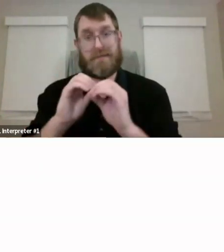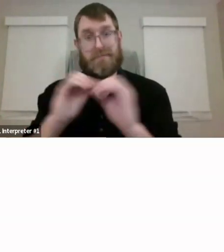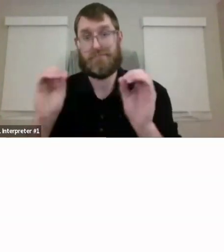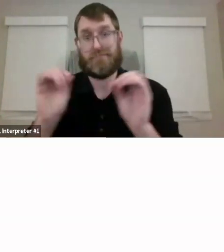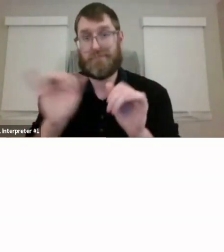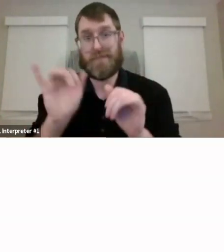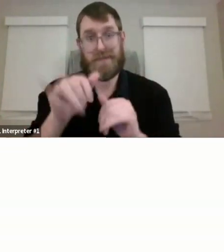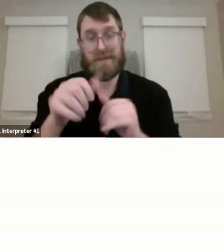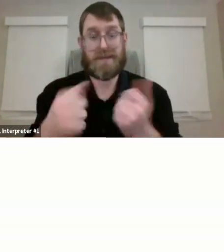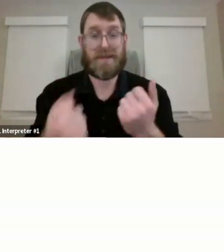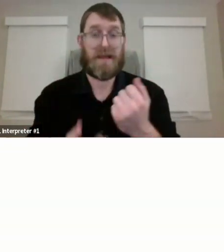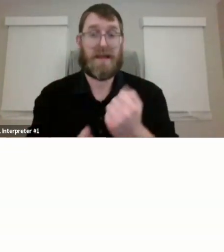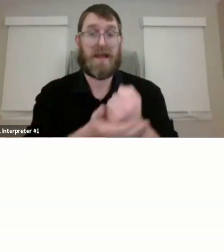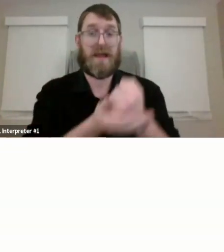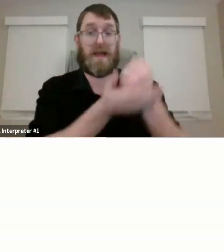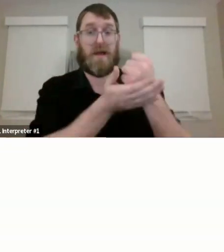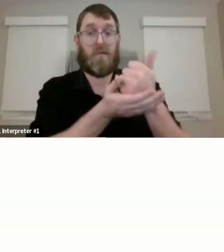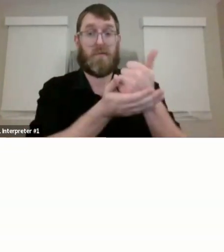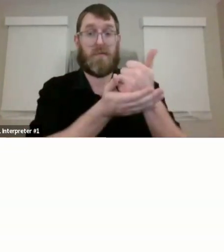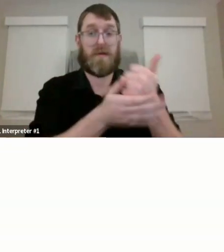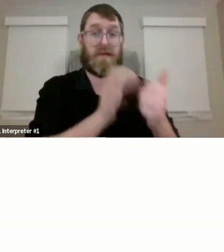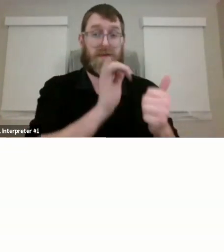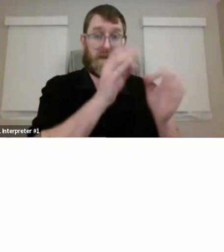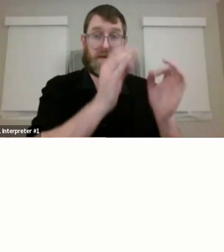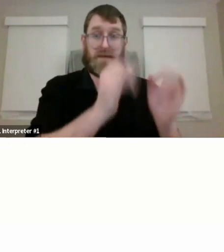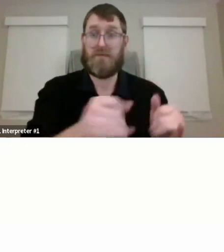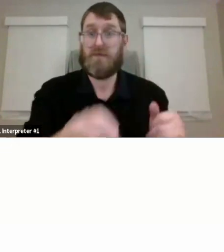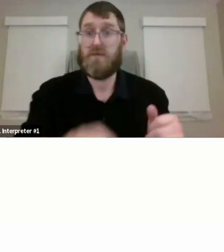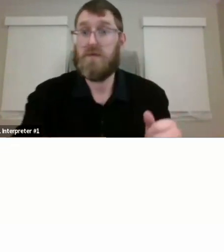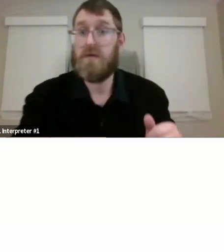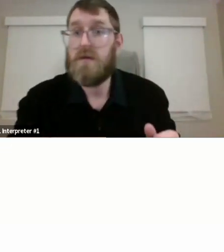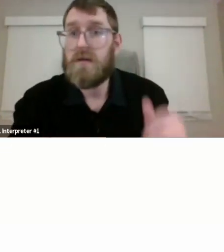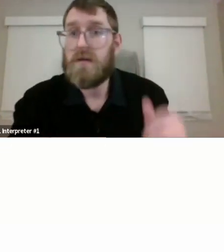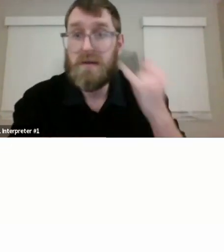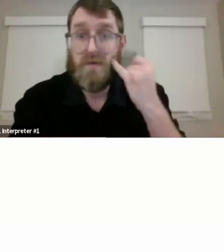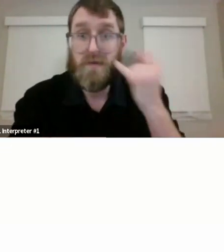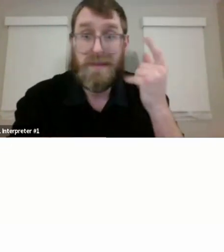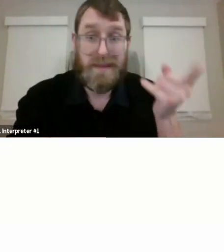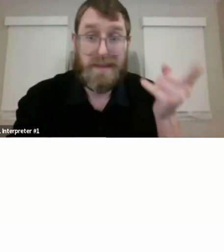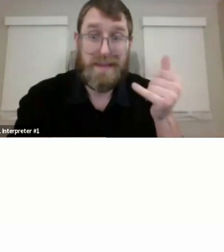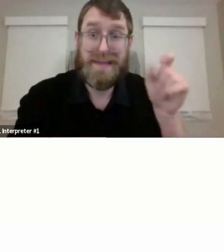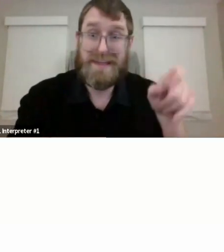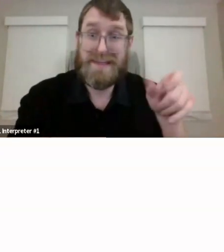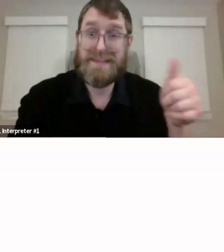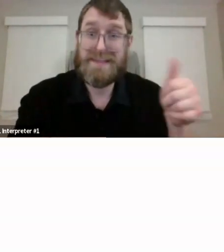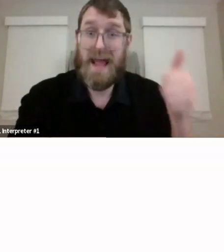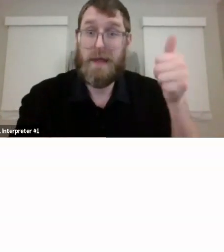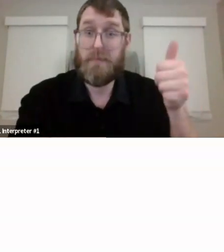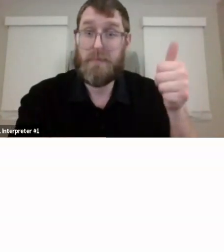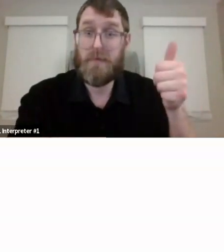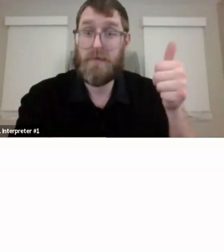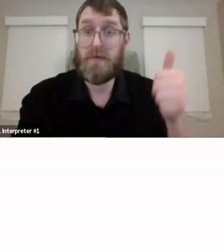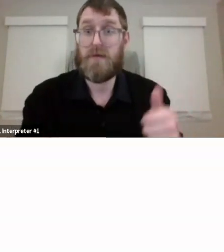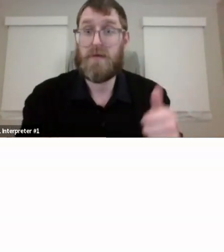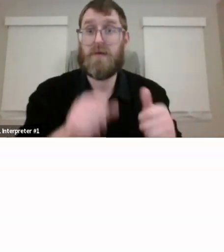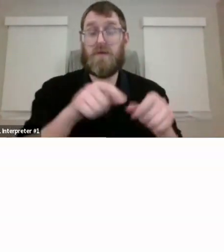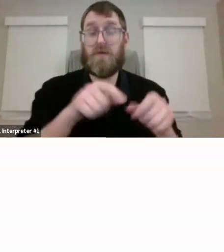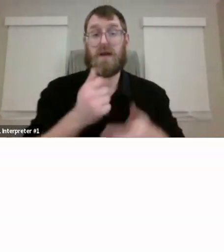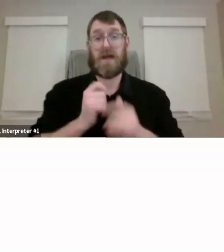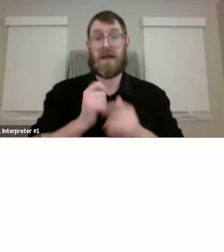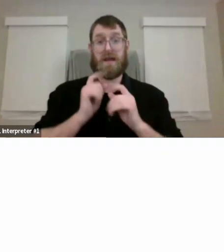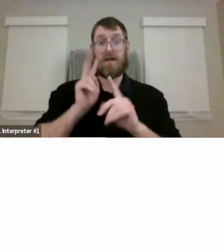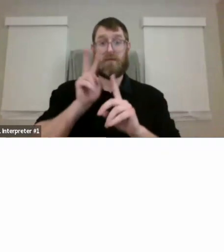the individual. And if you believe that your son needs help, then you can appoint different supporters and you can have